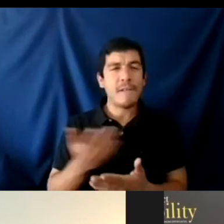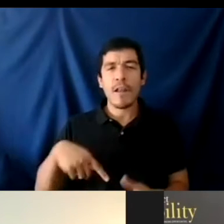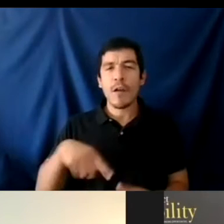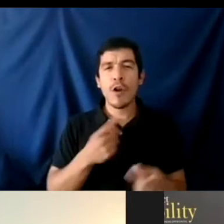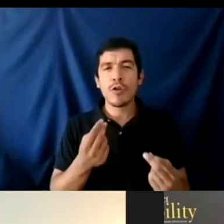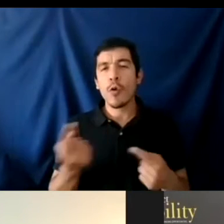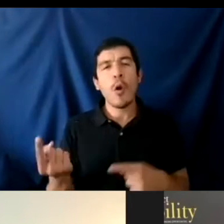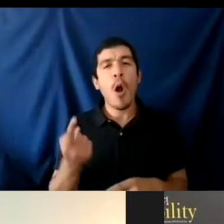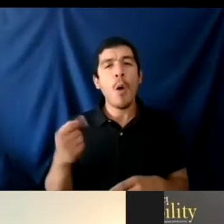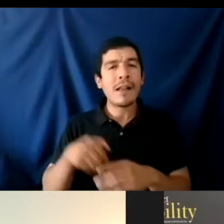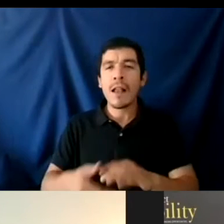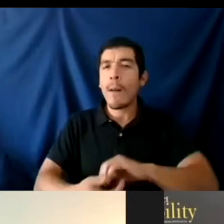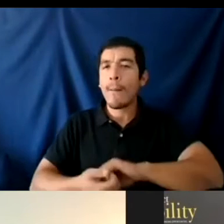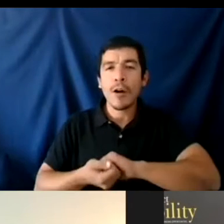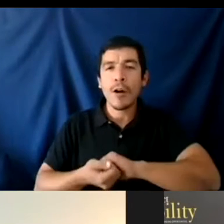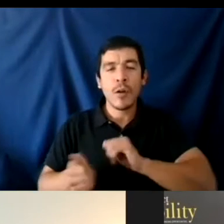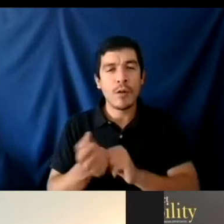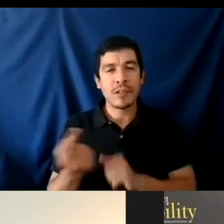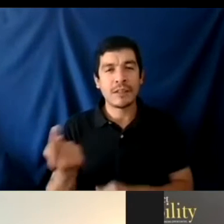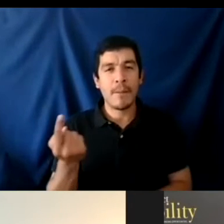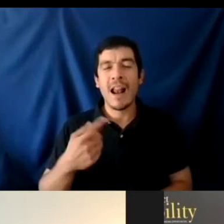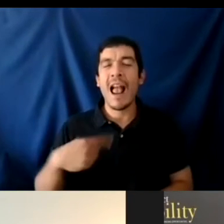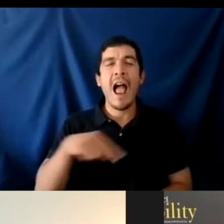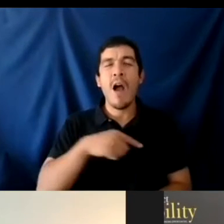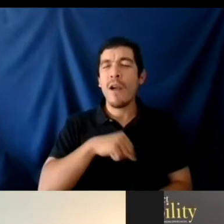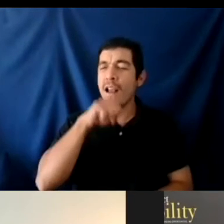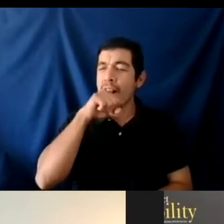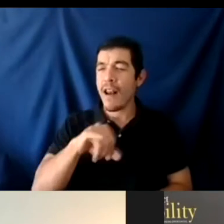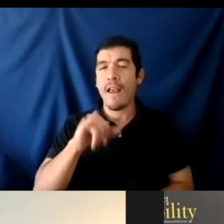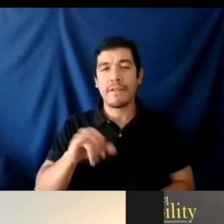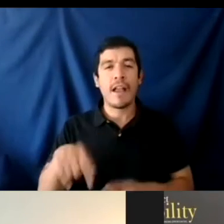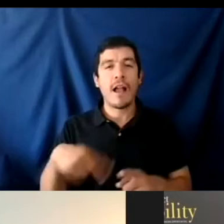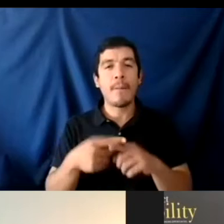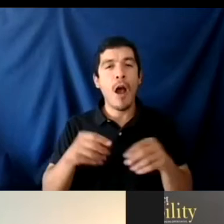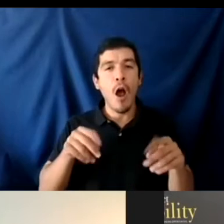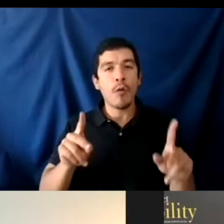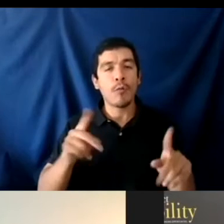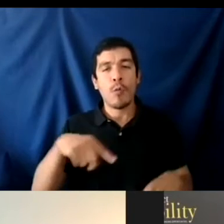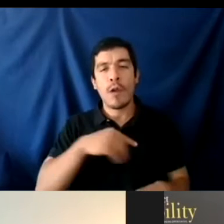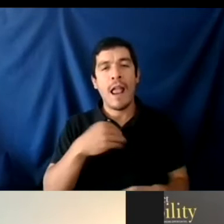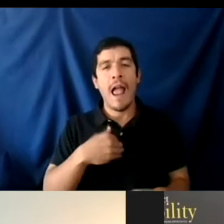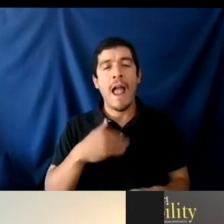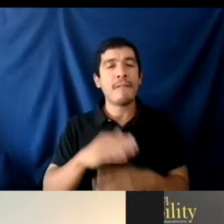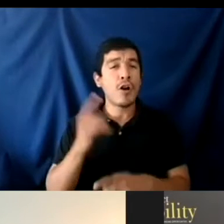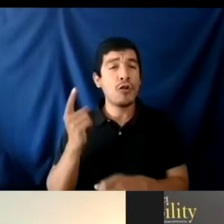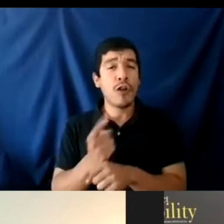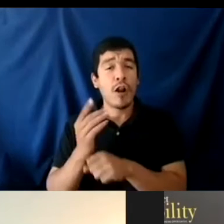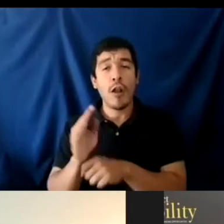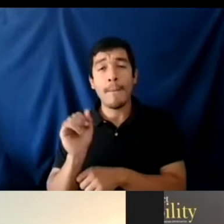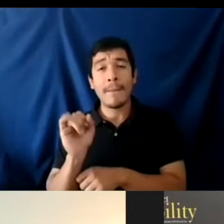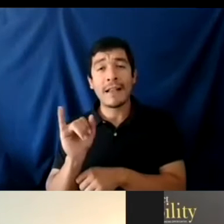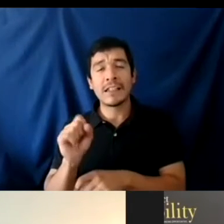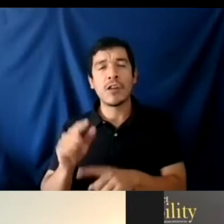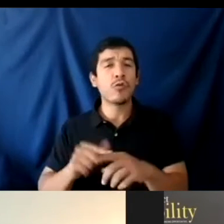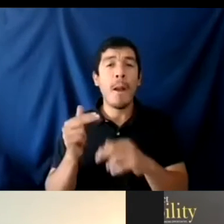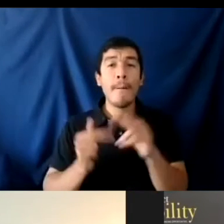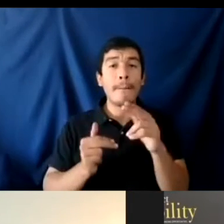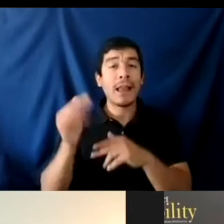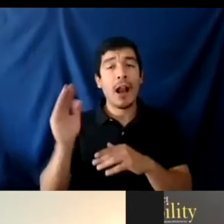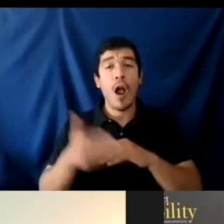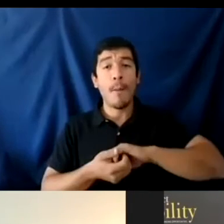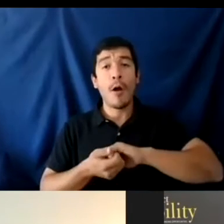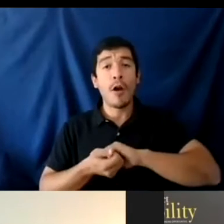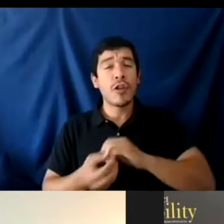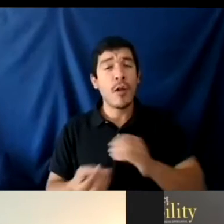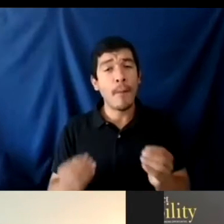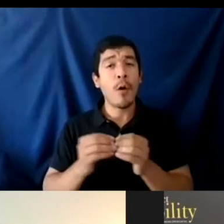in partnership. And we love that about the opportunities that we have on a regular basis to build these partnerships